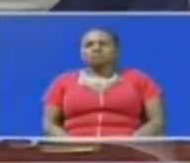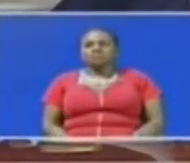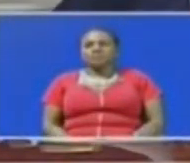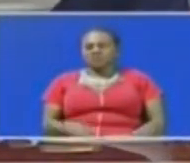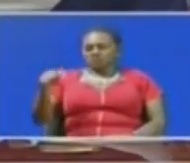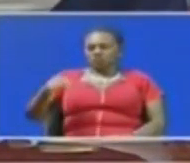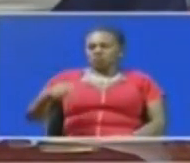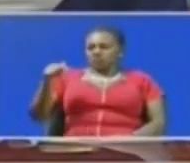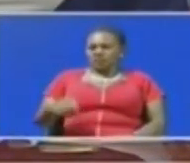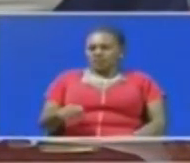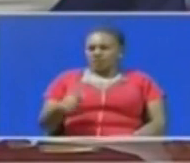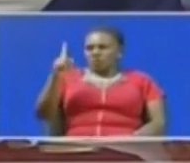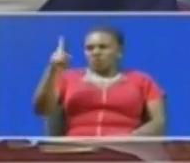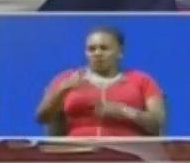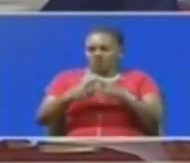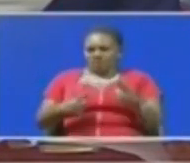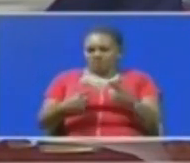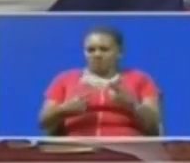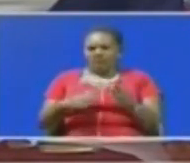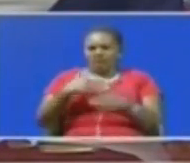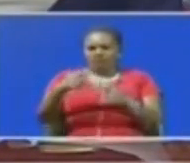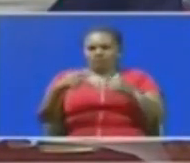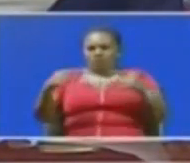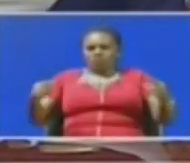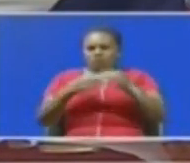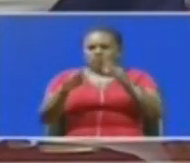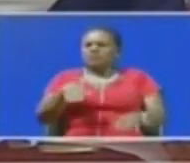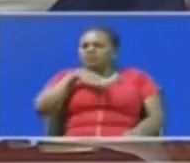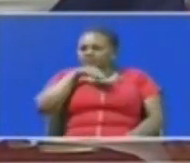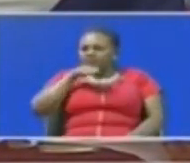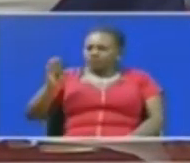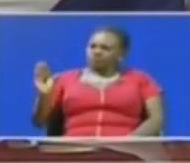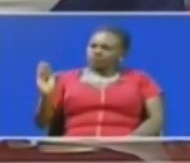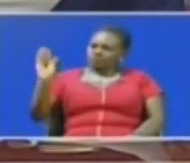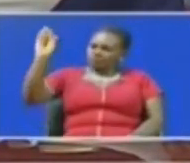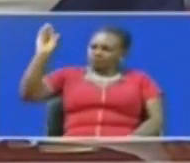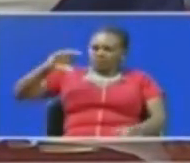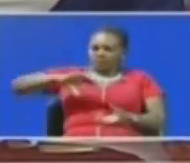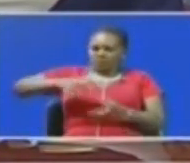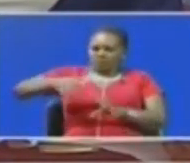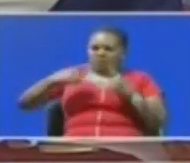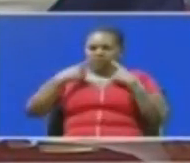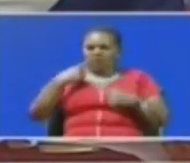Now, today marks exactly a year since opposition leader Raila Odinga took a controversial oath, declaring himself the